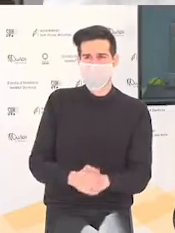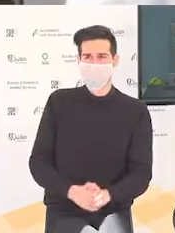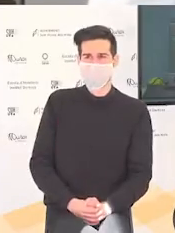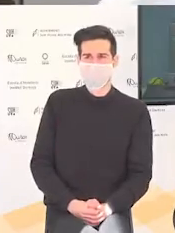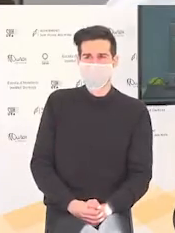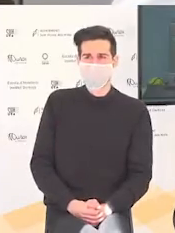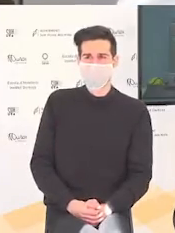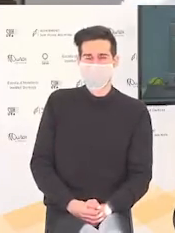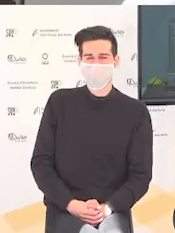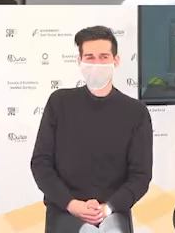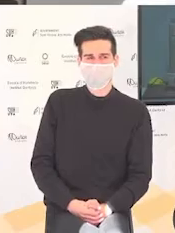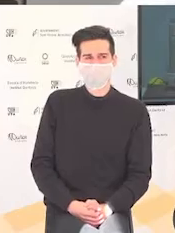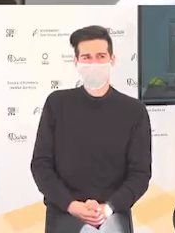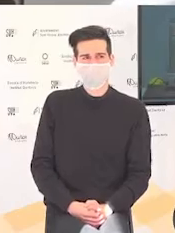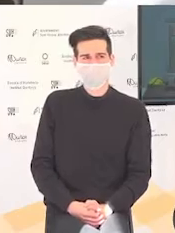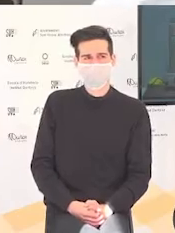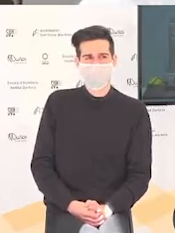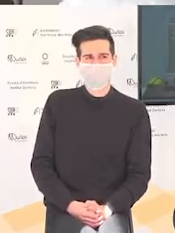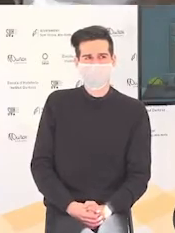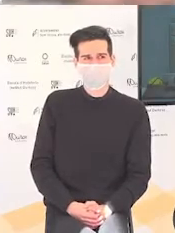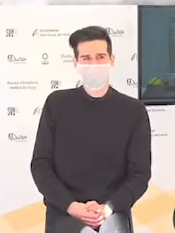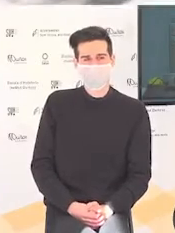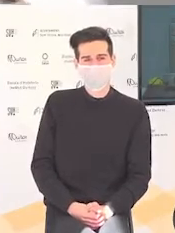It's careful, it's hot.